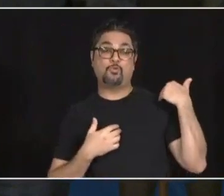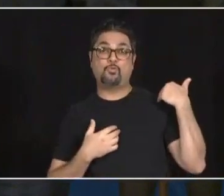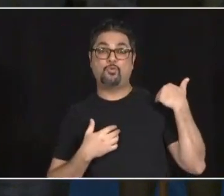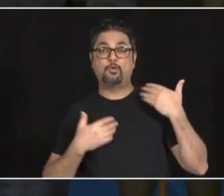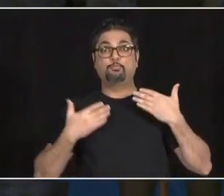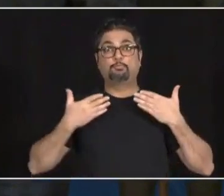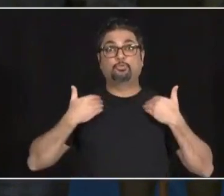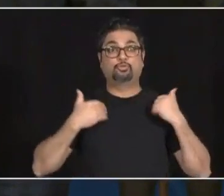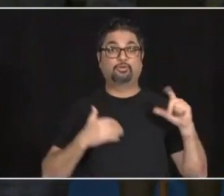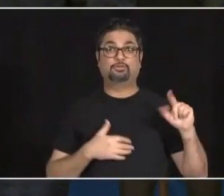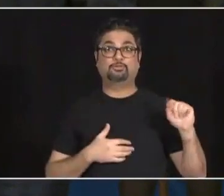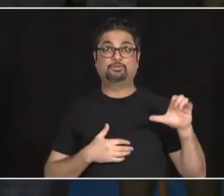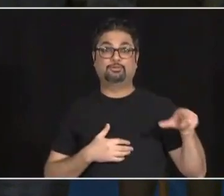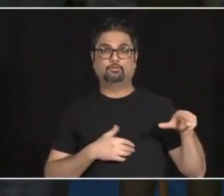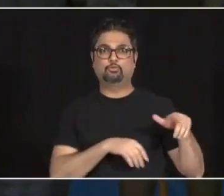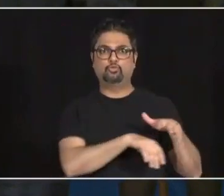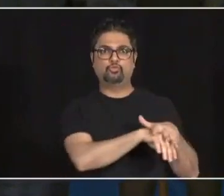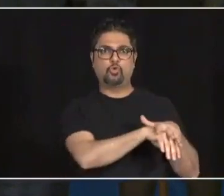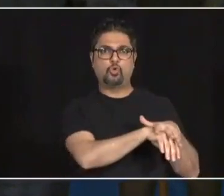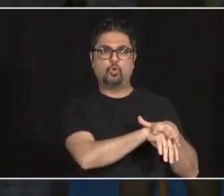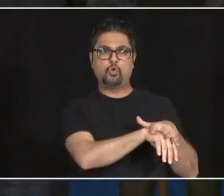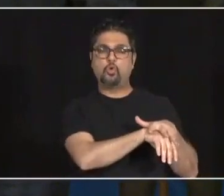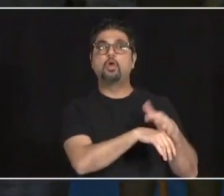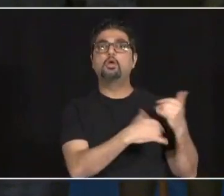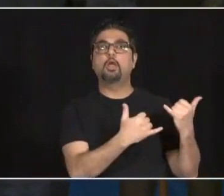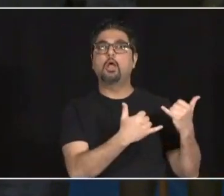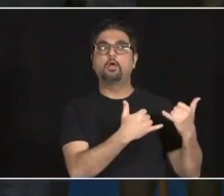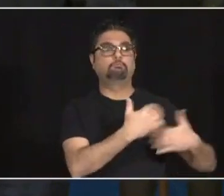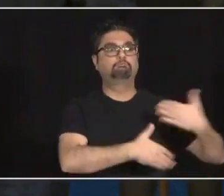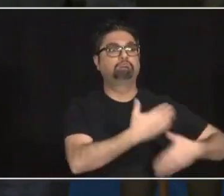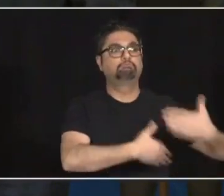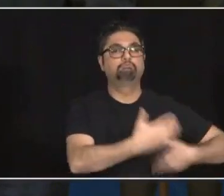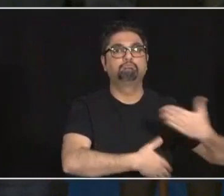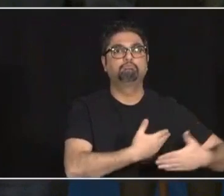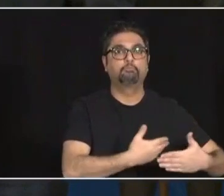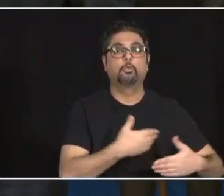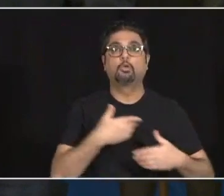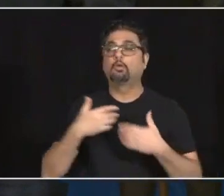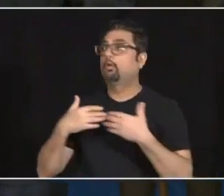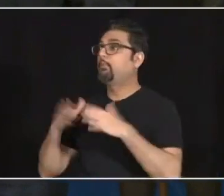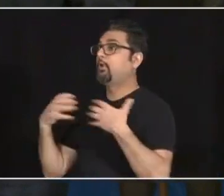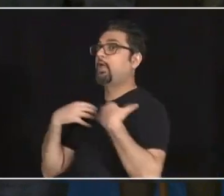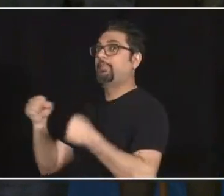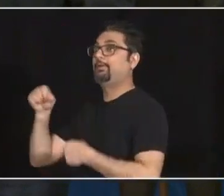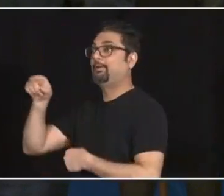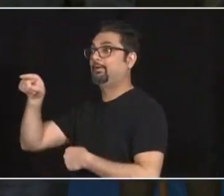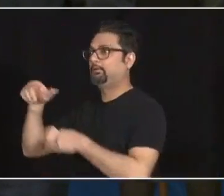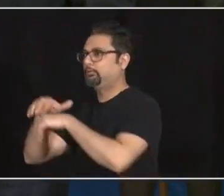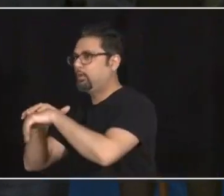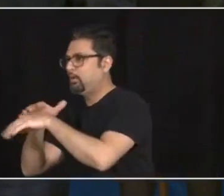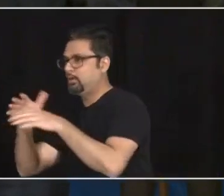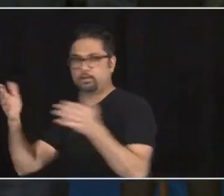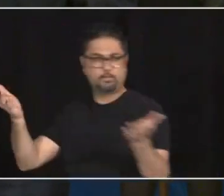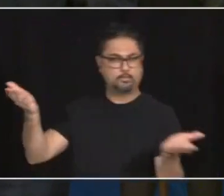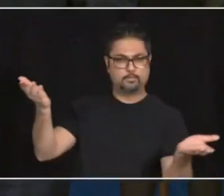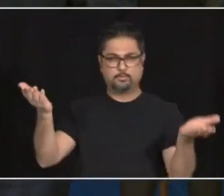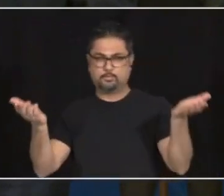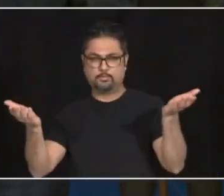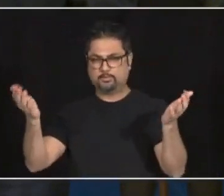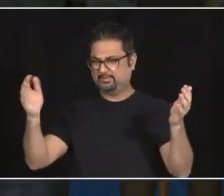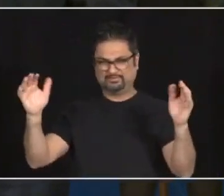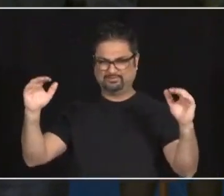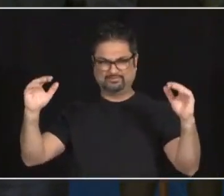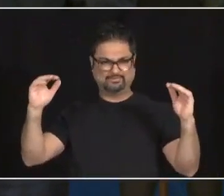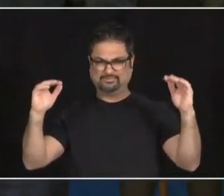Now apparently we seem to be ahead of that, what's coming through public health. But we're working on closing this gap and making sure that all the information